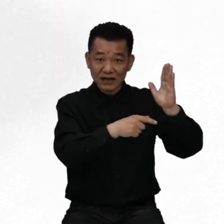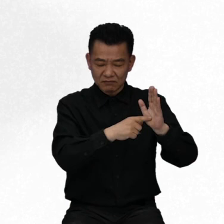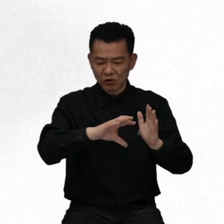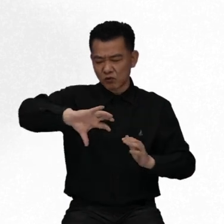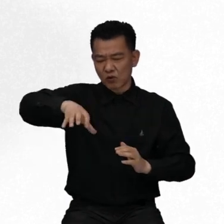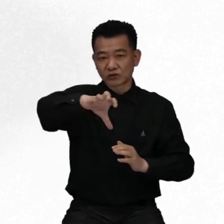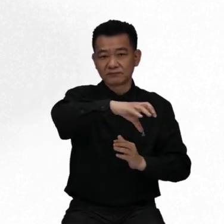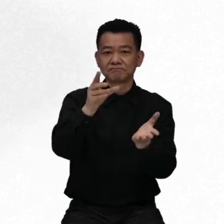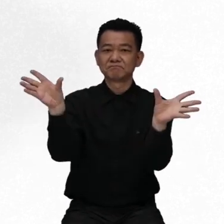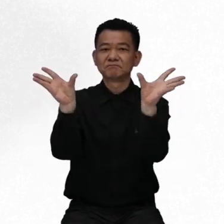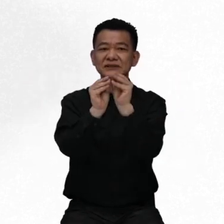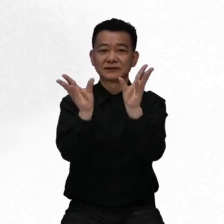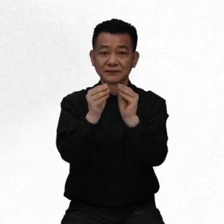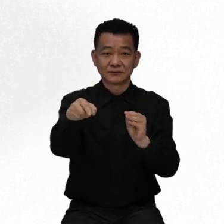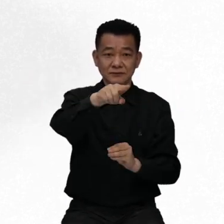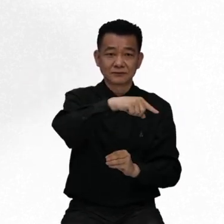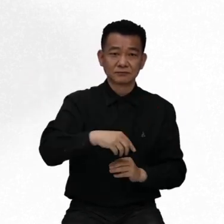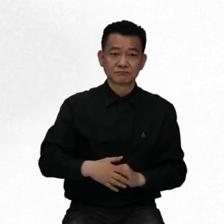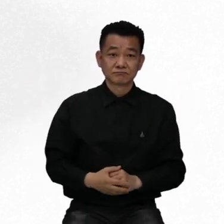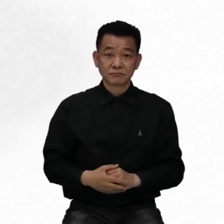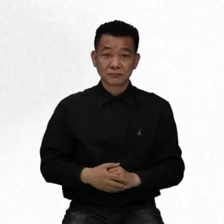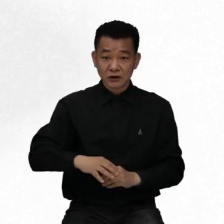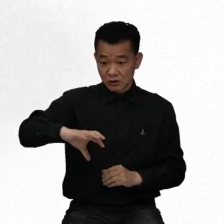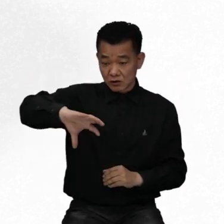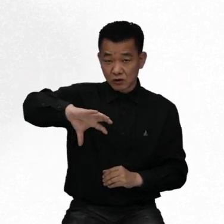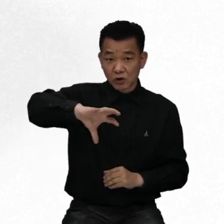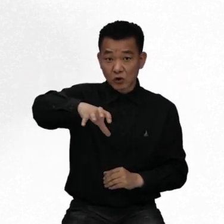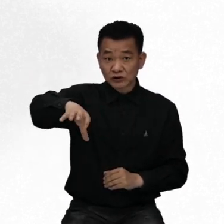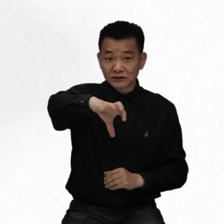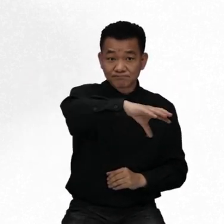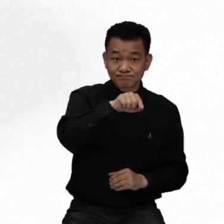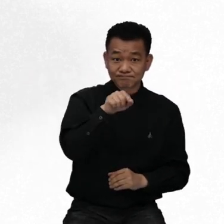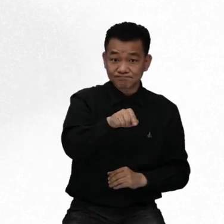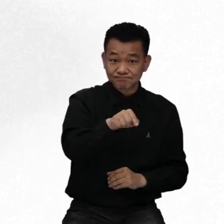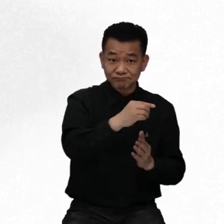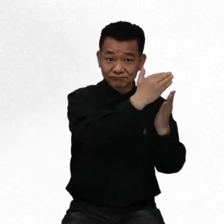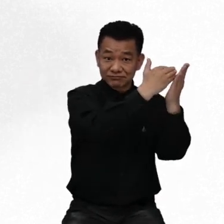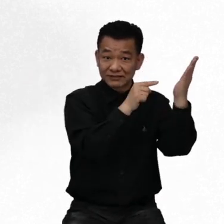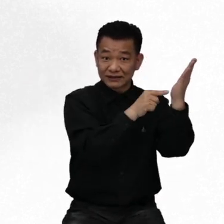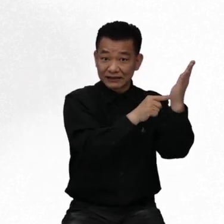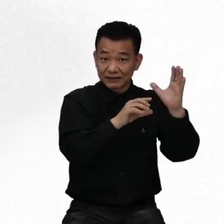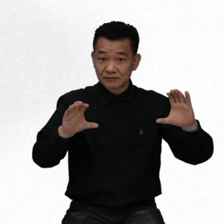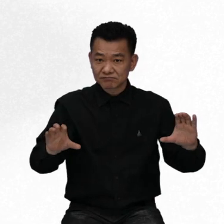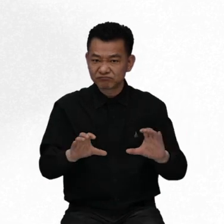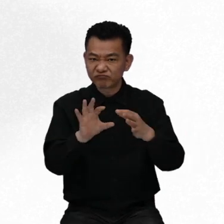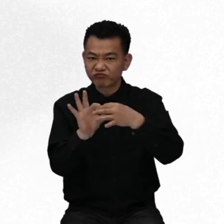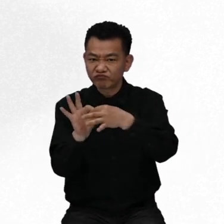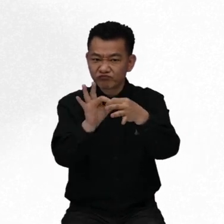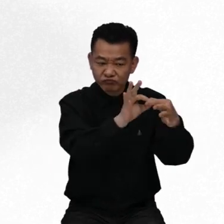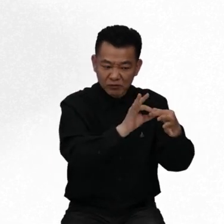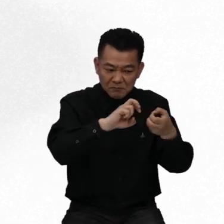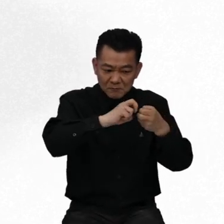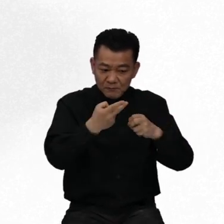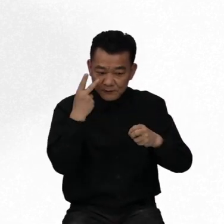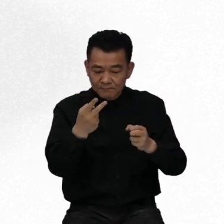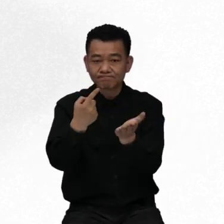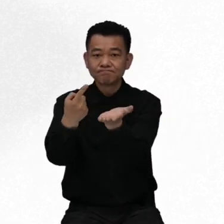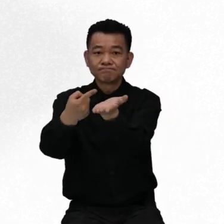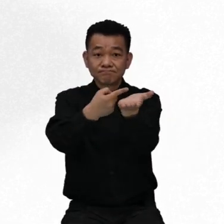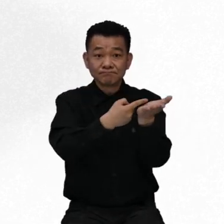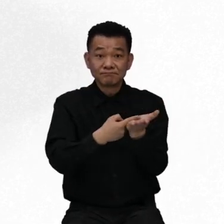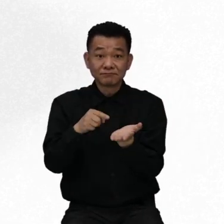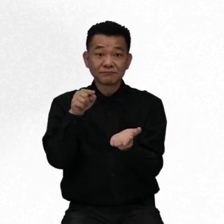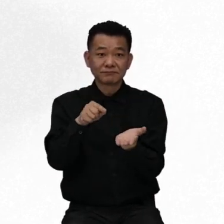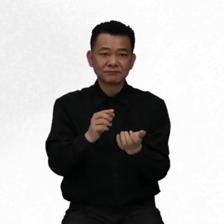Article 40. Conference of States Parties. The states parties shall meet regularly in a conference of states